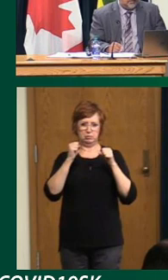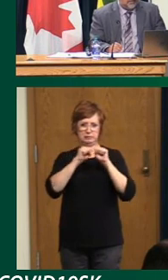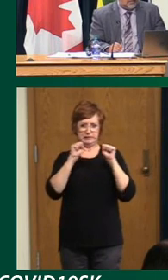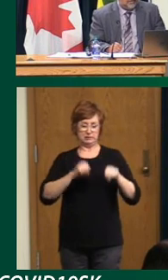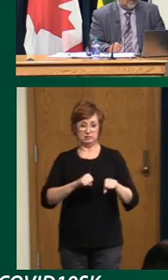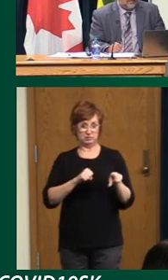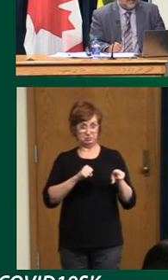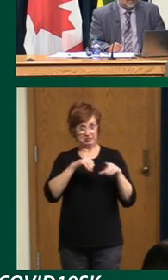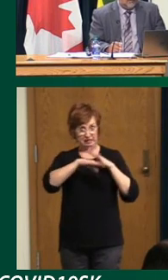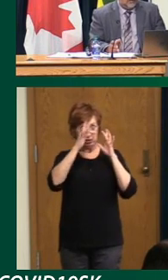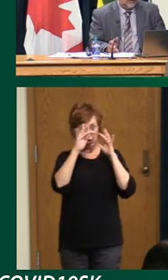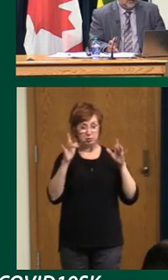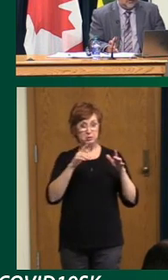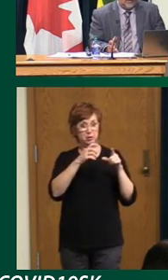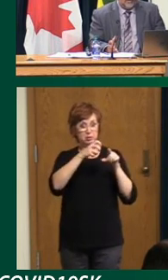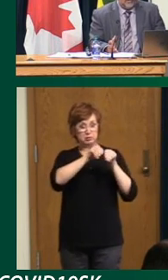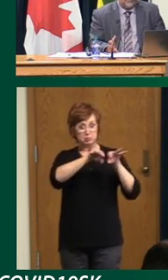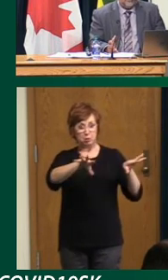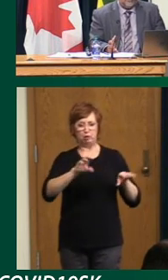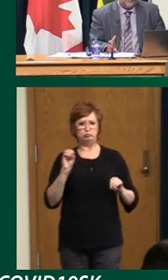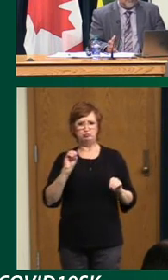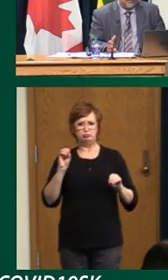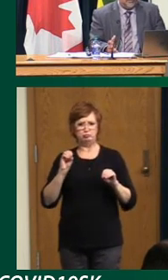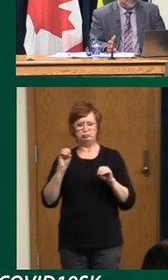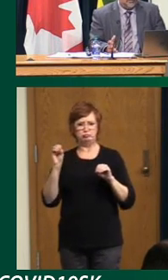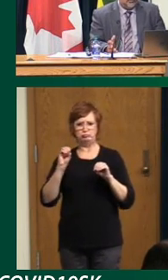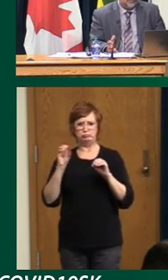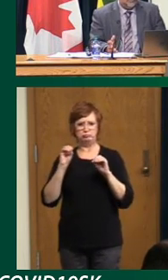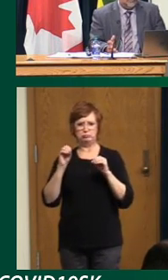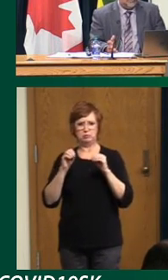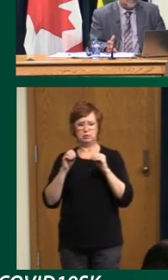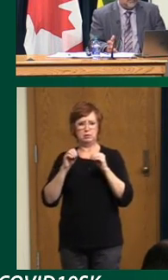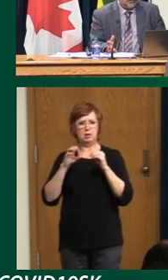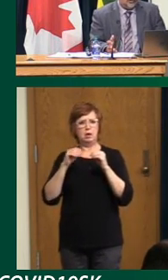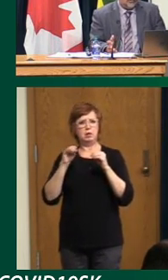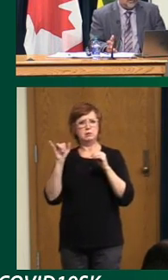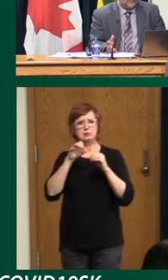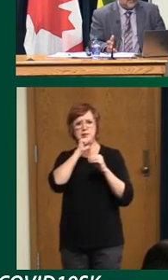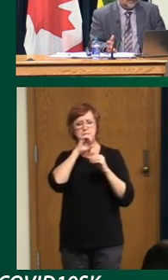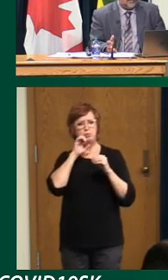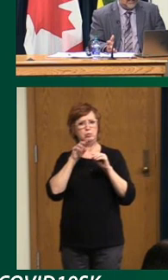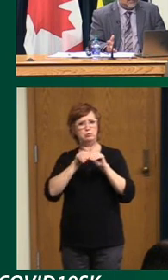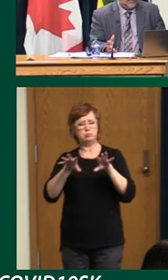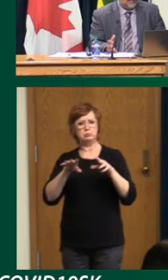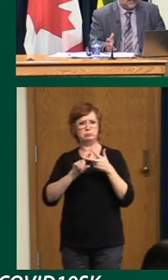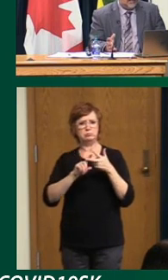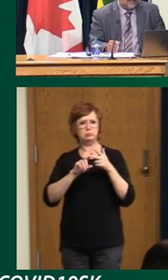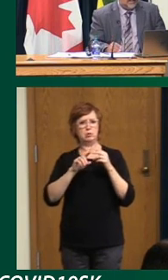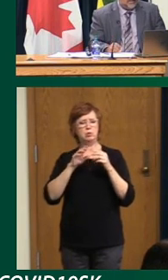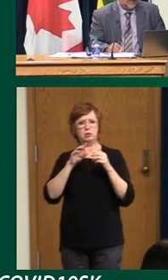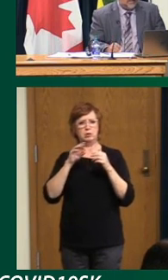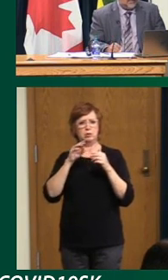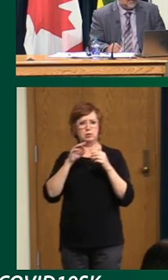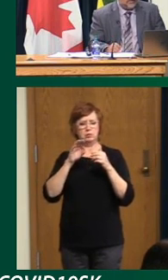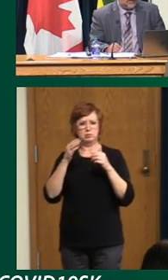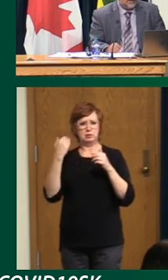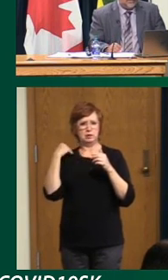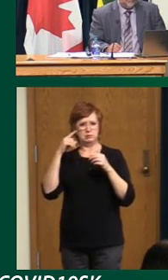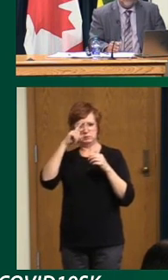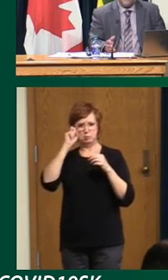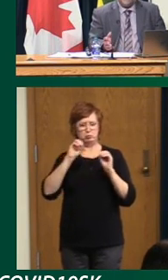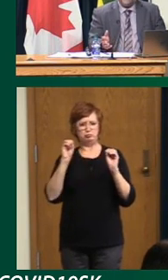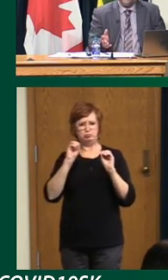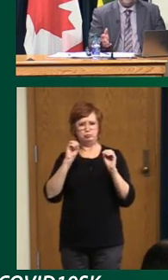we've had some transmission. We've not had large transmission now in communal living settings or congregational living settings like we had in the